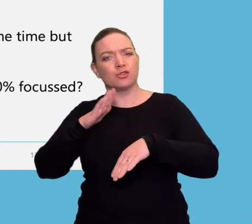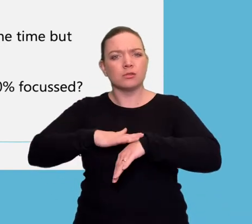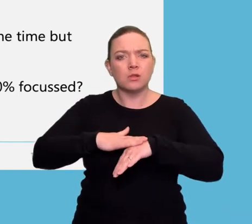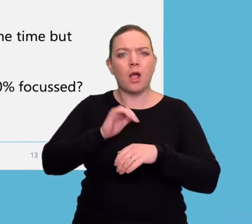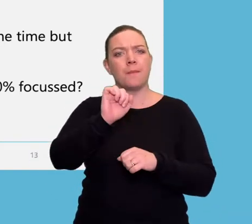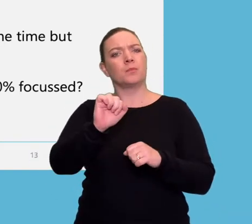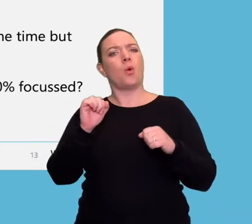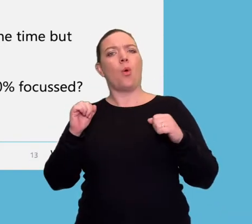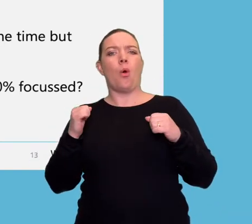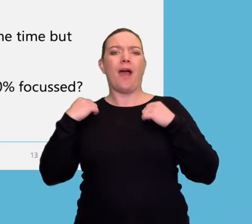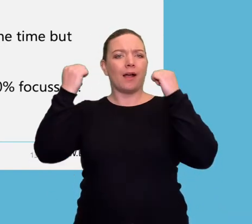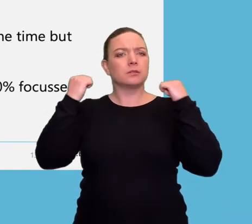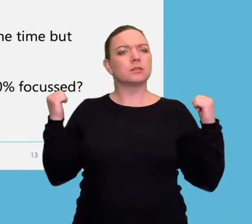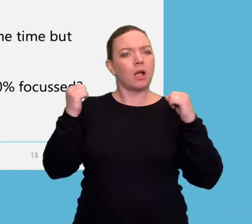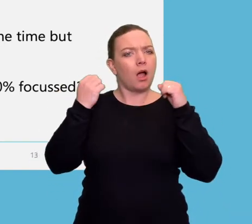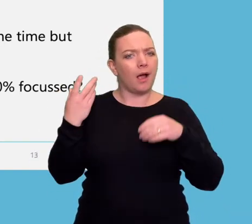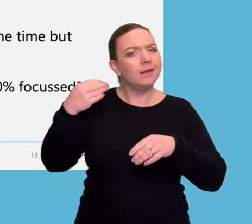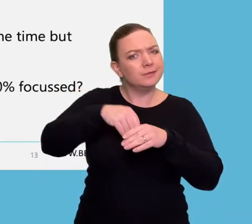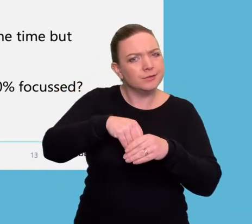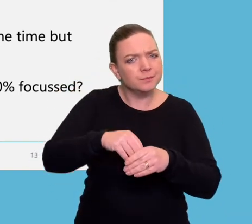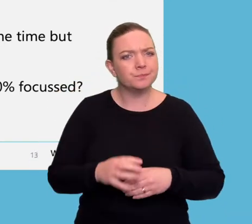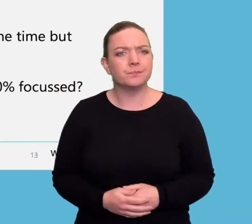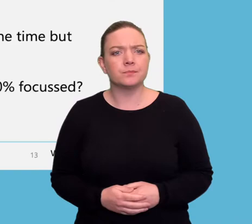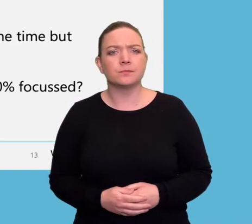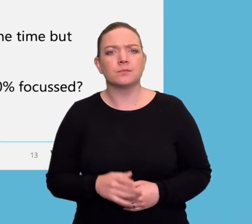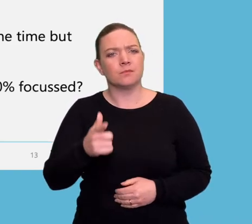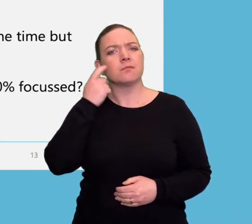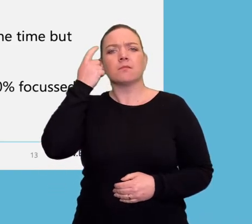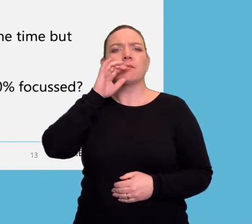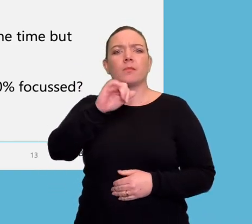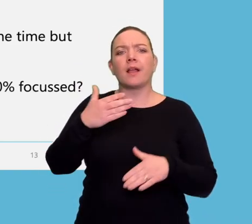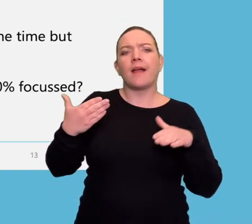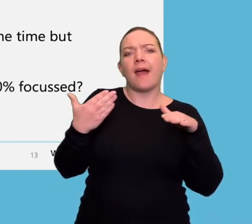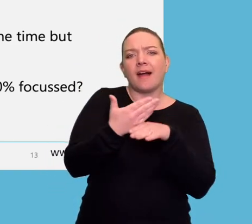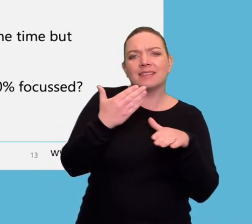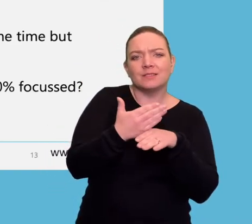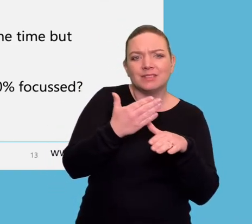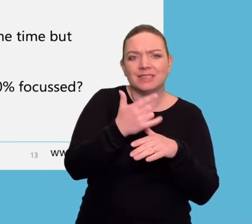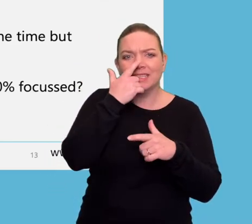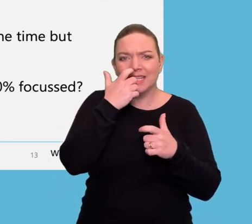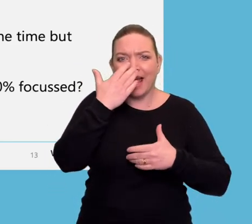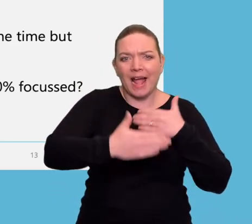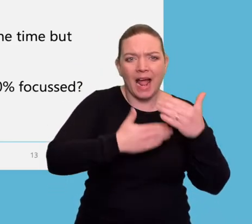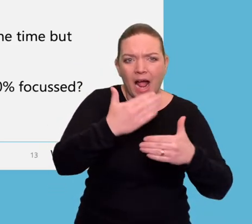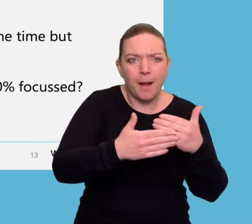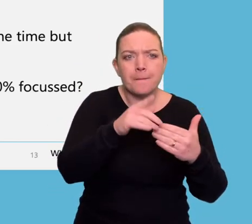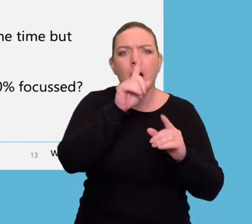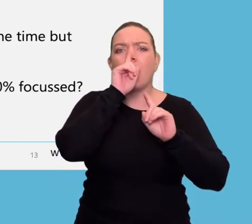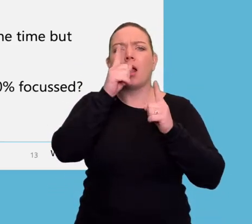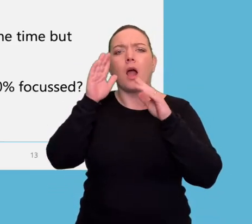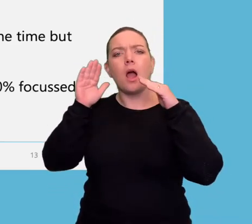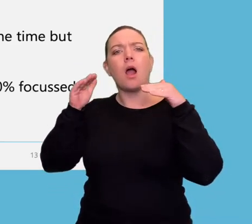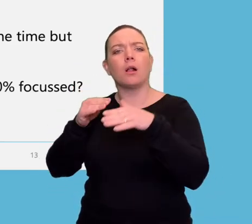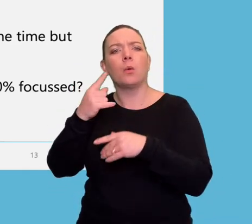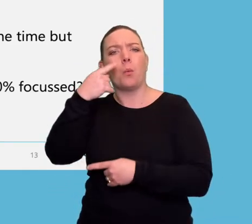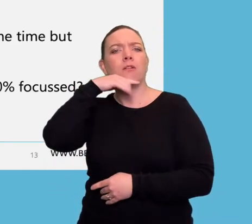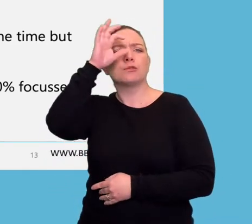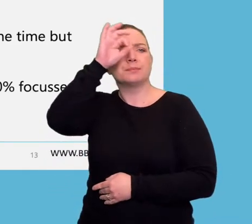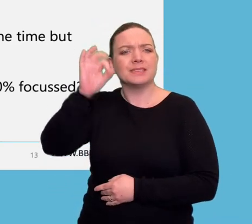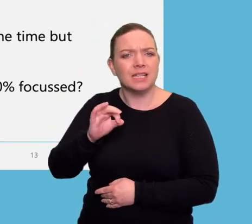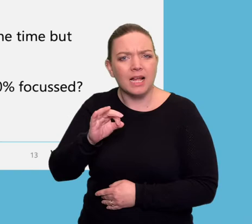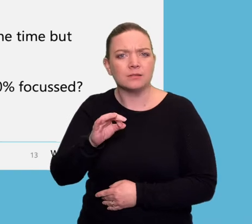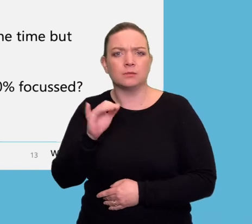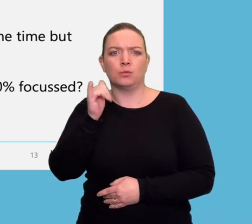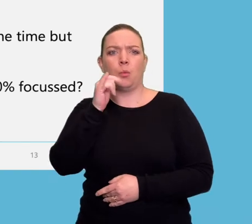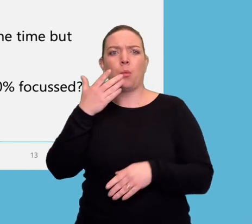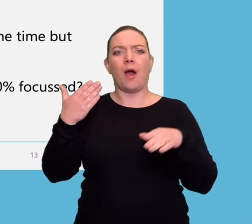exercise. Think about the activities you can do when you have some time but can't focus 100%. Which activities would you save for when